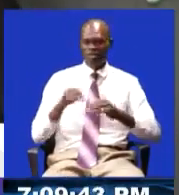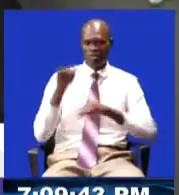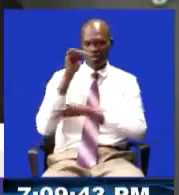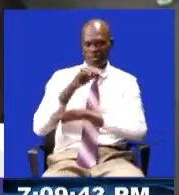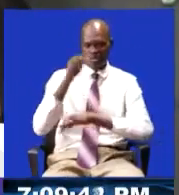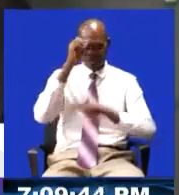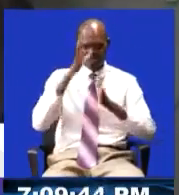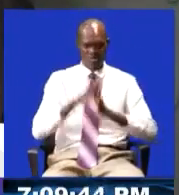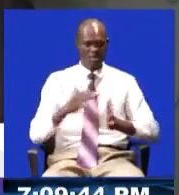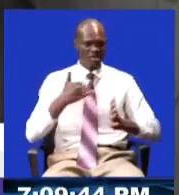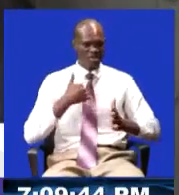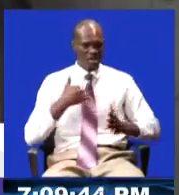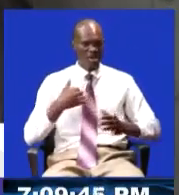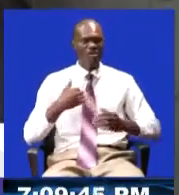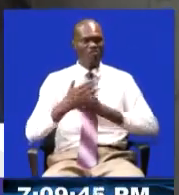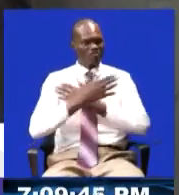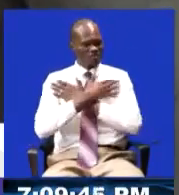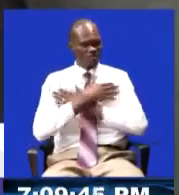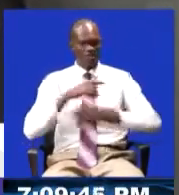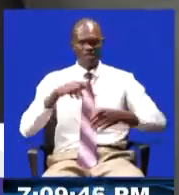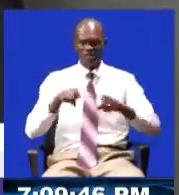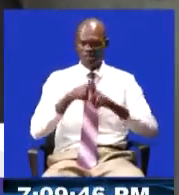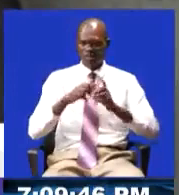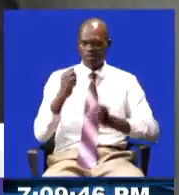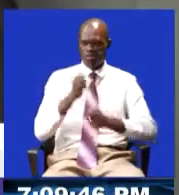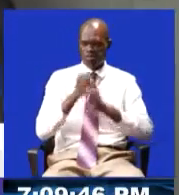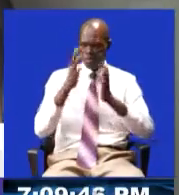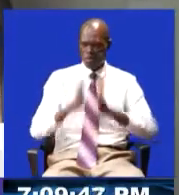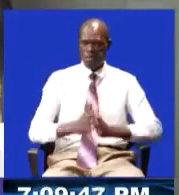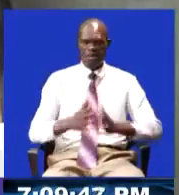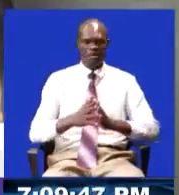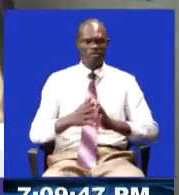mondo obed gi hera gi jotich mage duto matiyo kode.